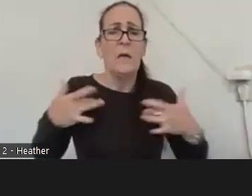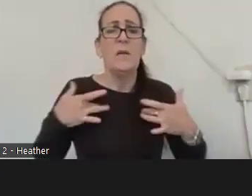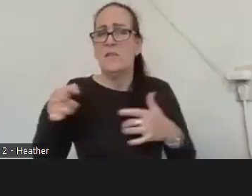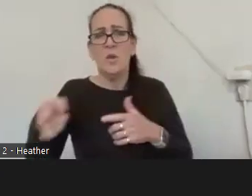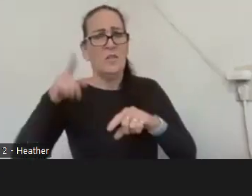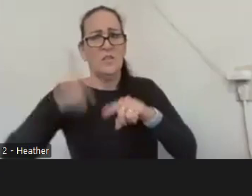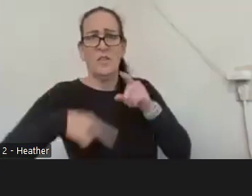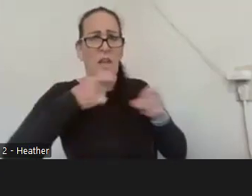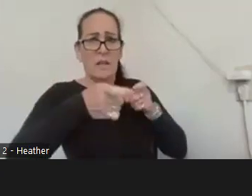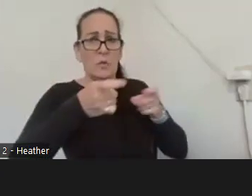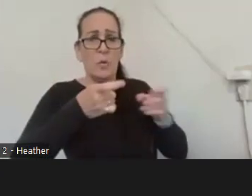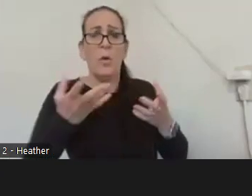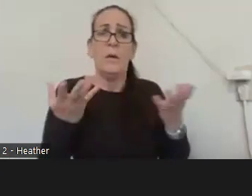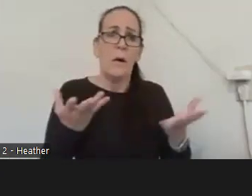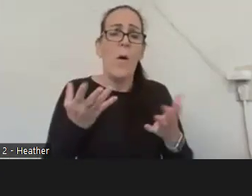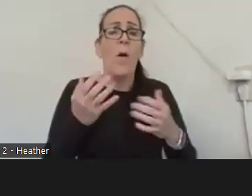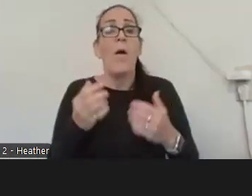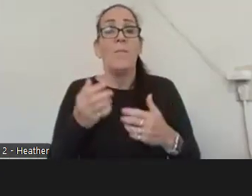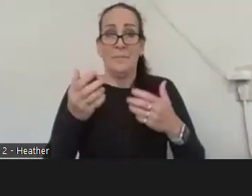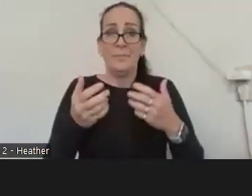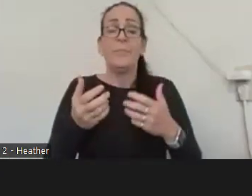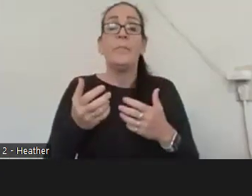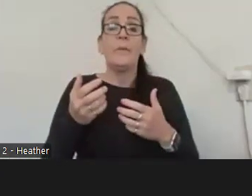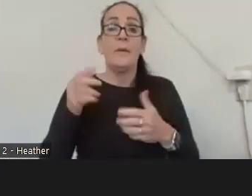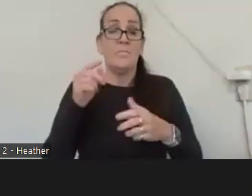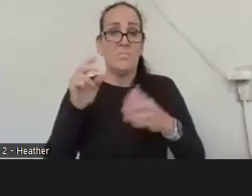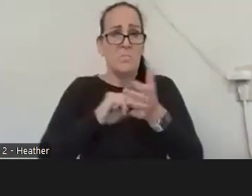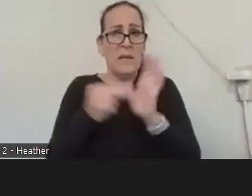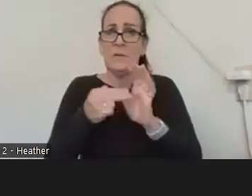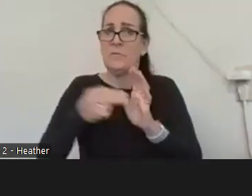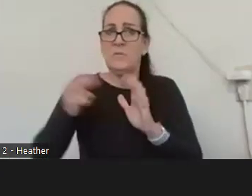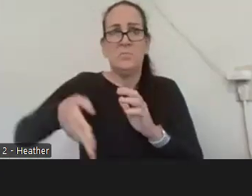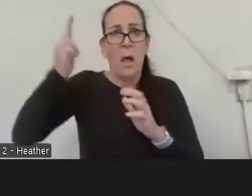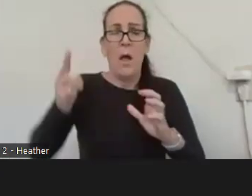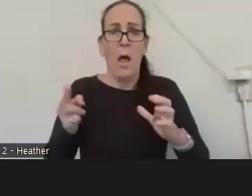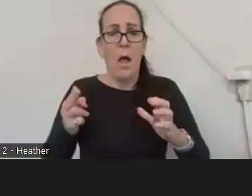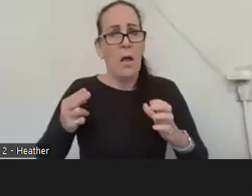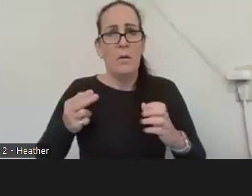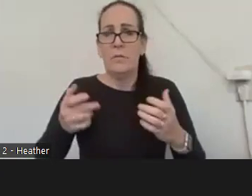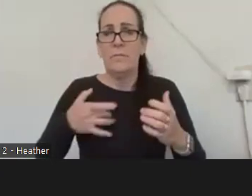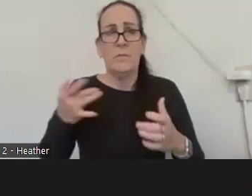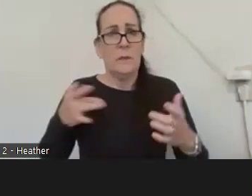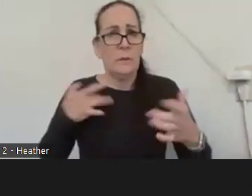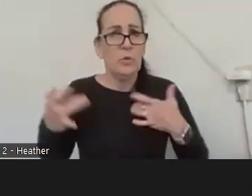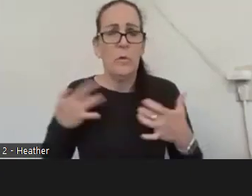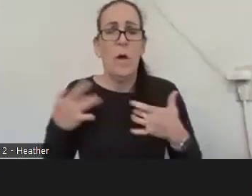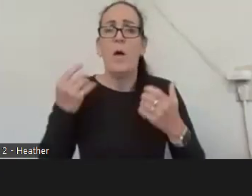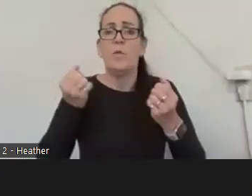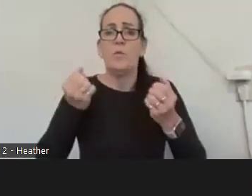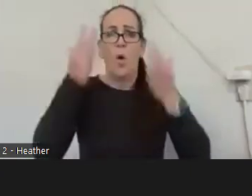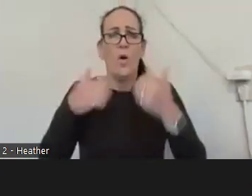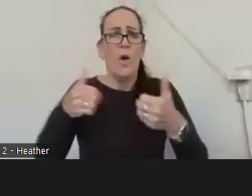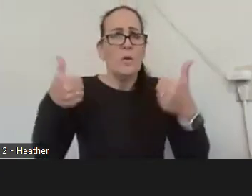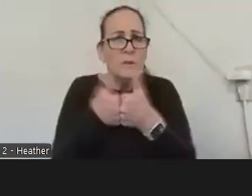stressful for the caregiver? And my sense is extremely high, extremely upsetting and really challenging in many